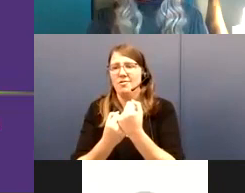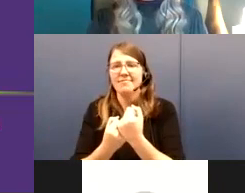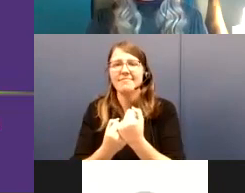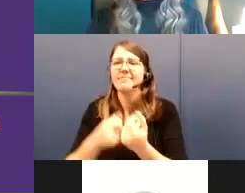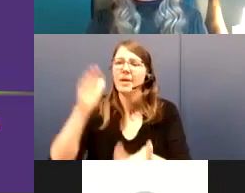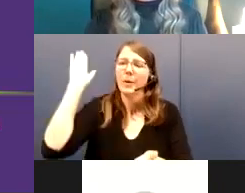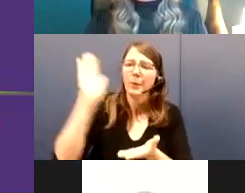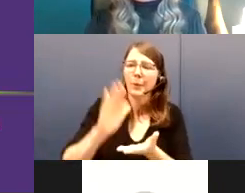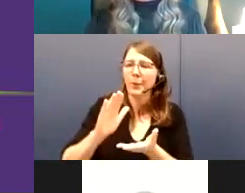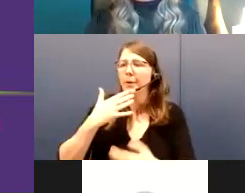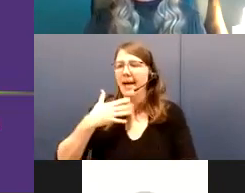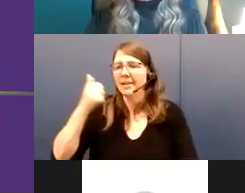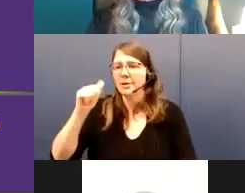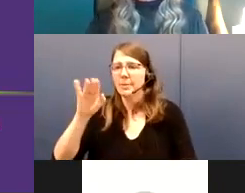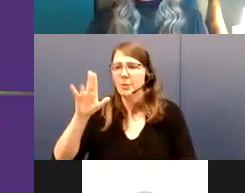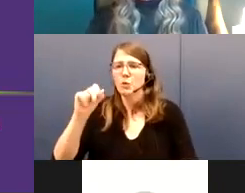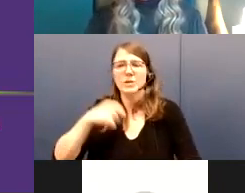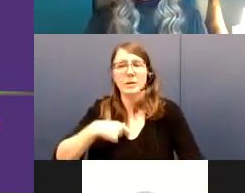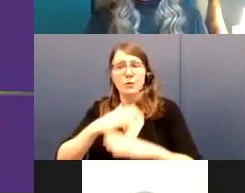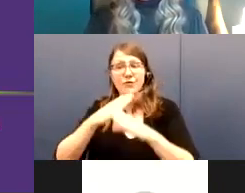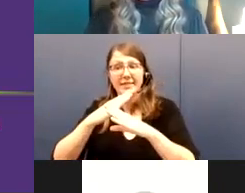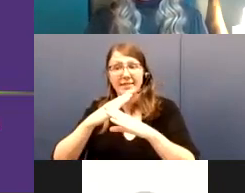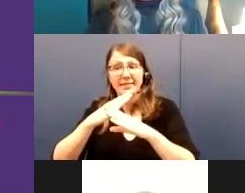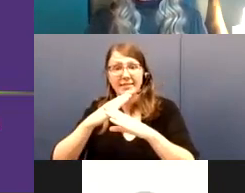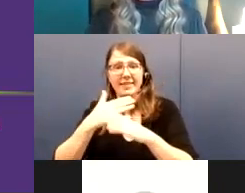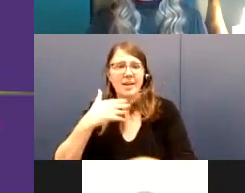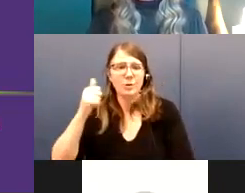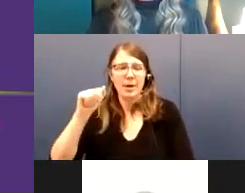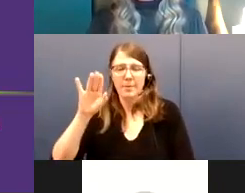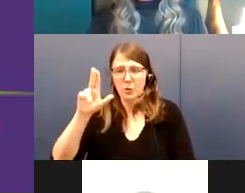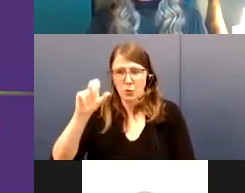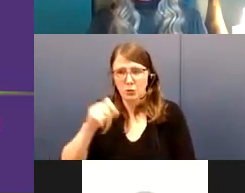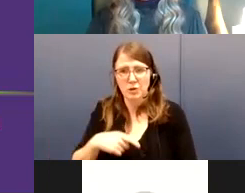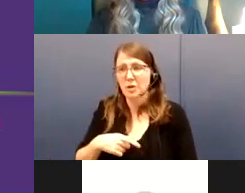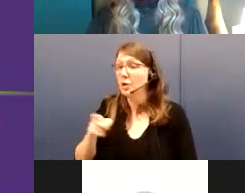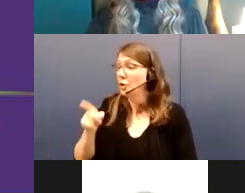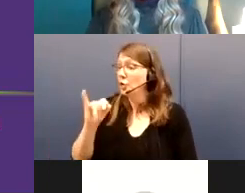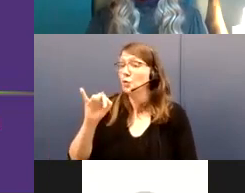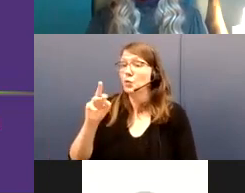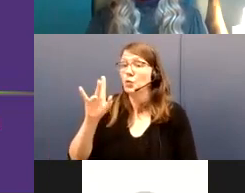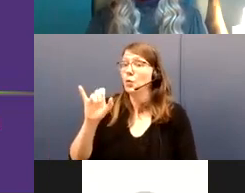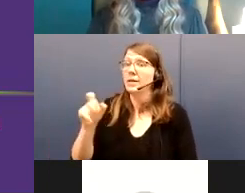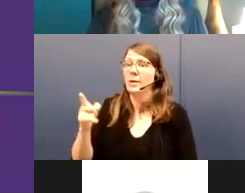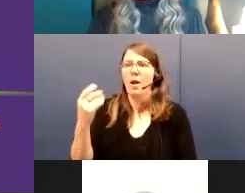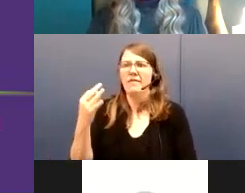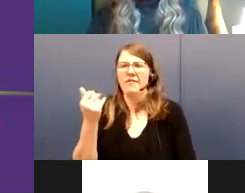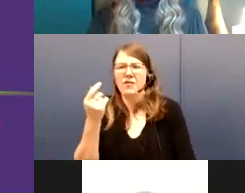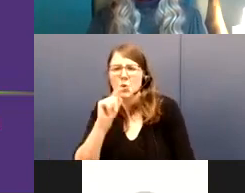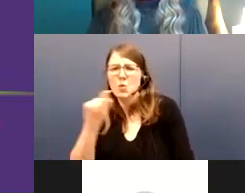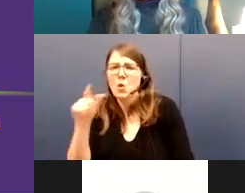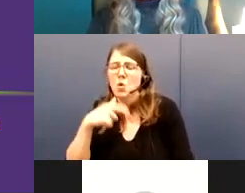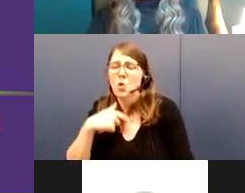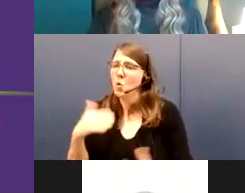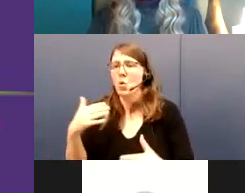abuse. Julie Gill is one of very few mediators to hold the International Elder Mediator